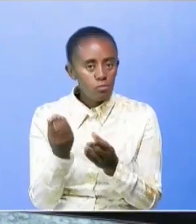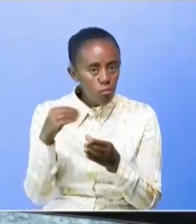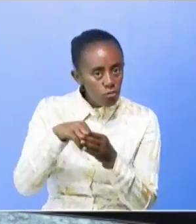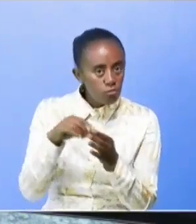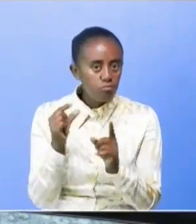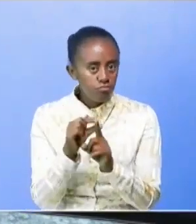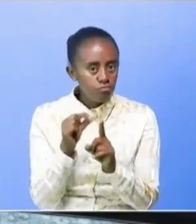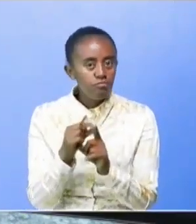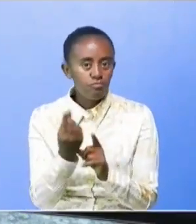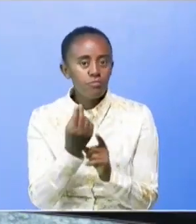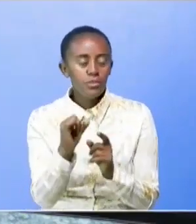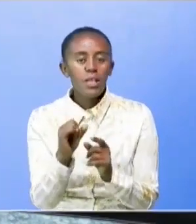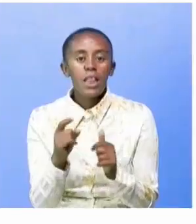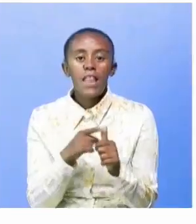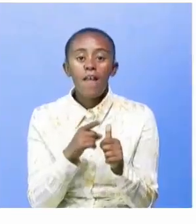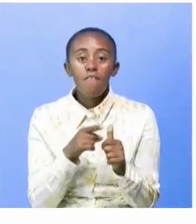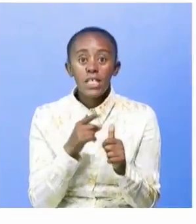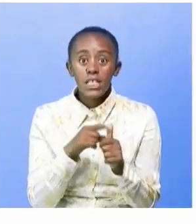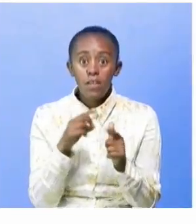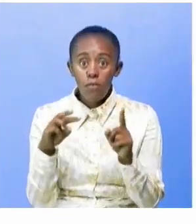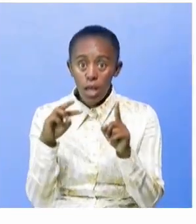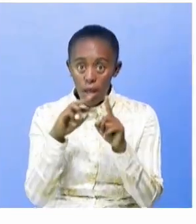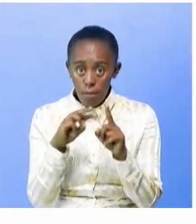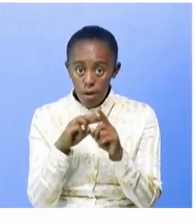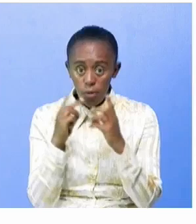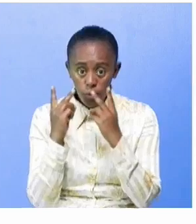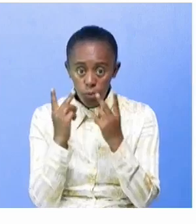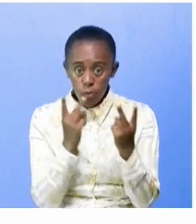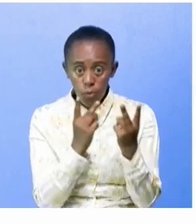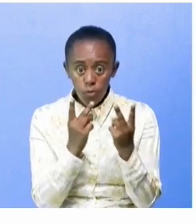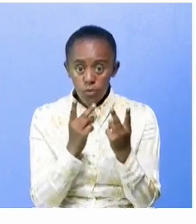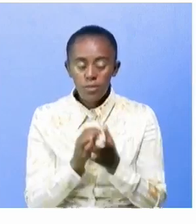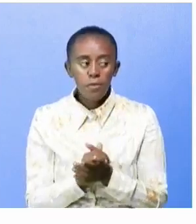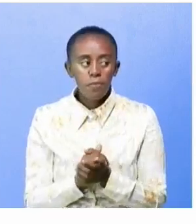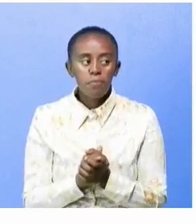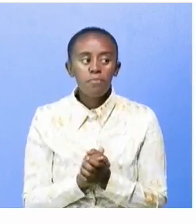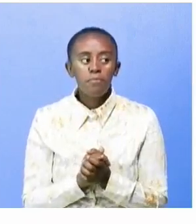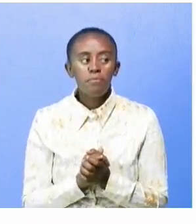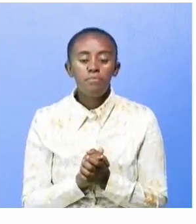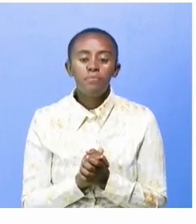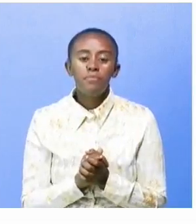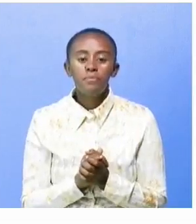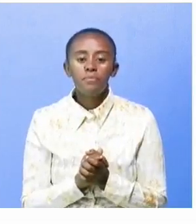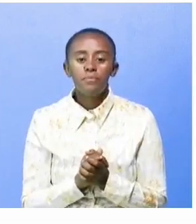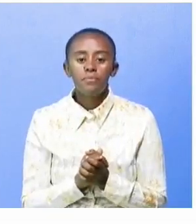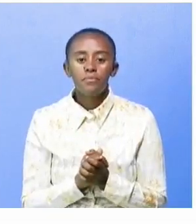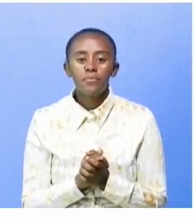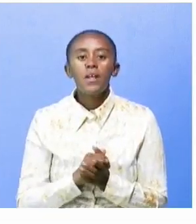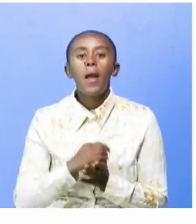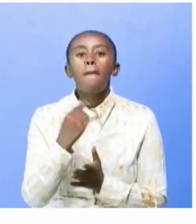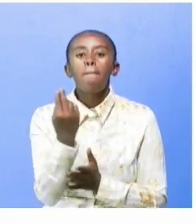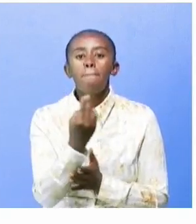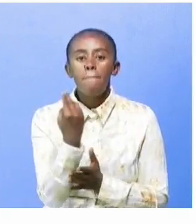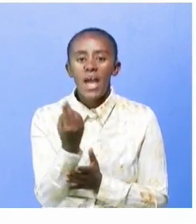them. The first vocabulary that we're going to see is benefit.